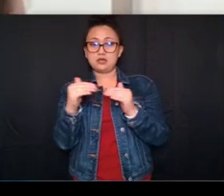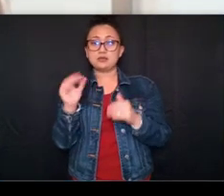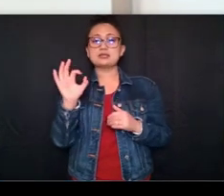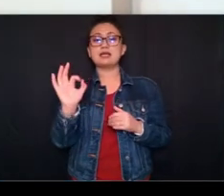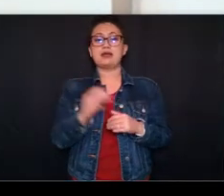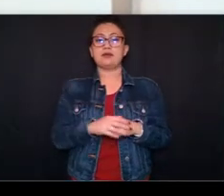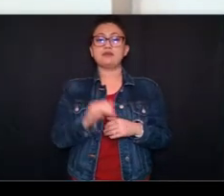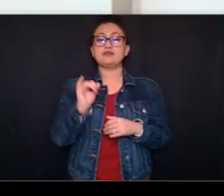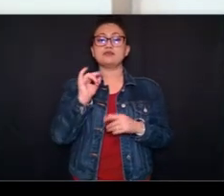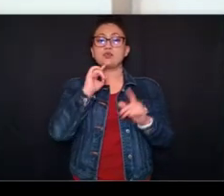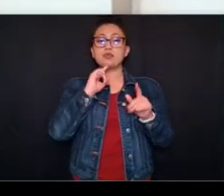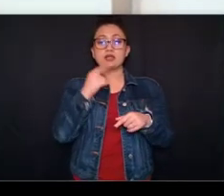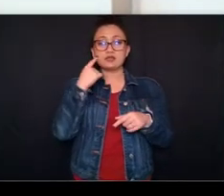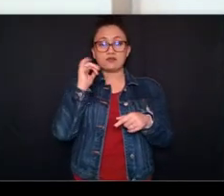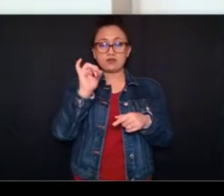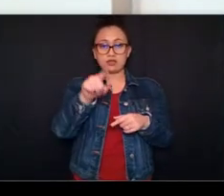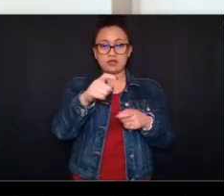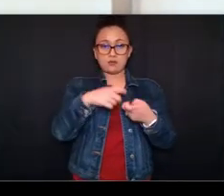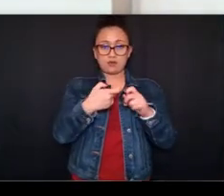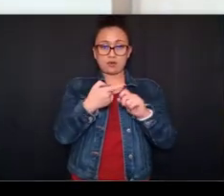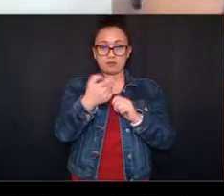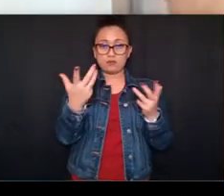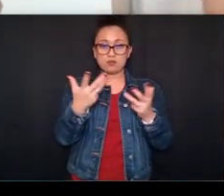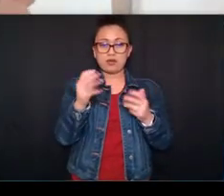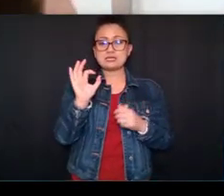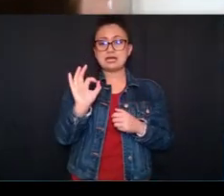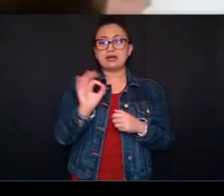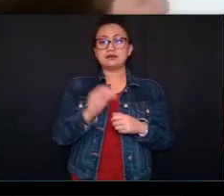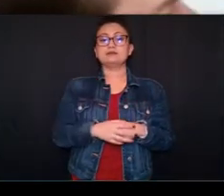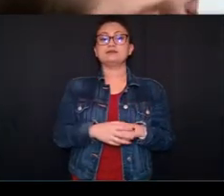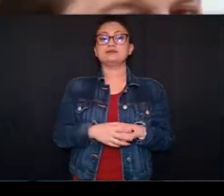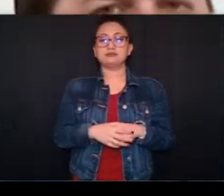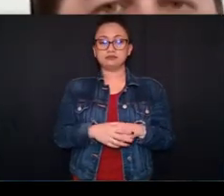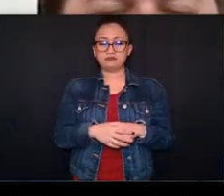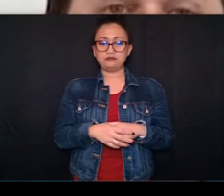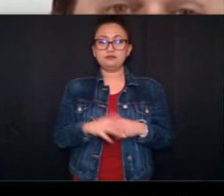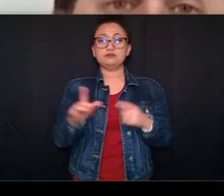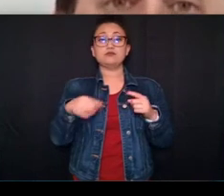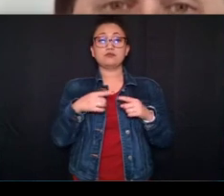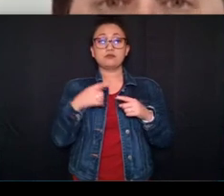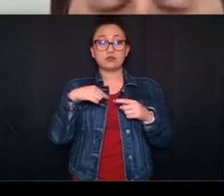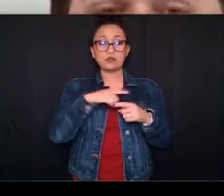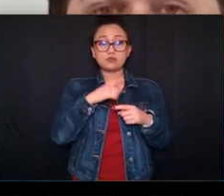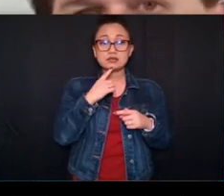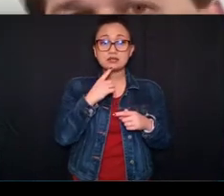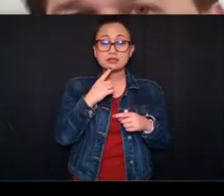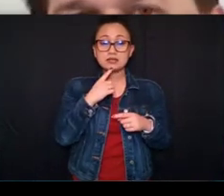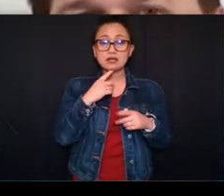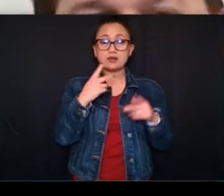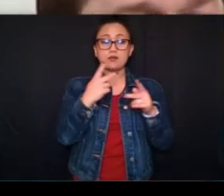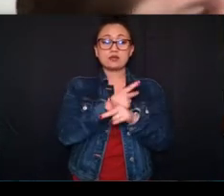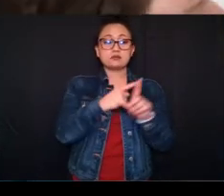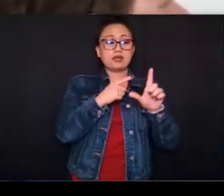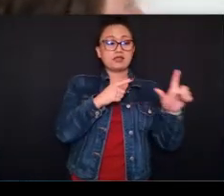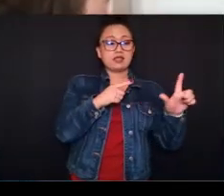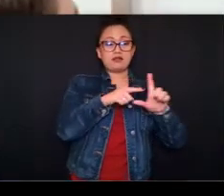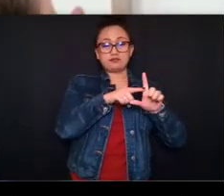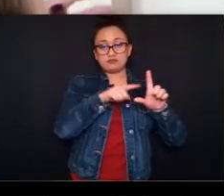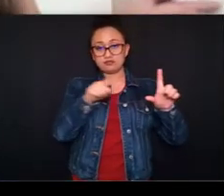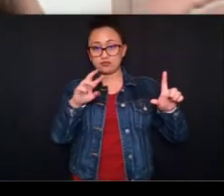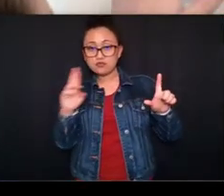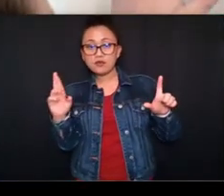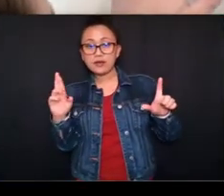the answer to that problem is 9. This is what we really mean when we say multiply and divide left to right. Okay.